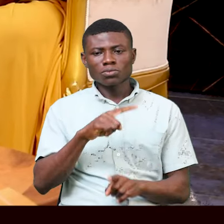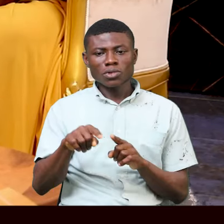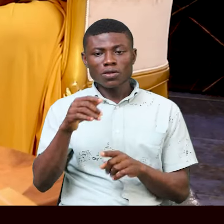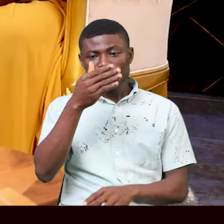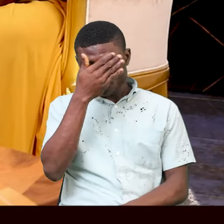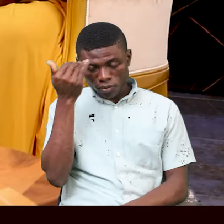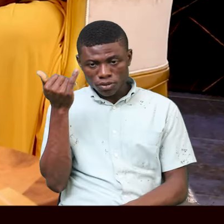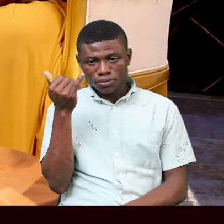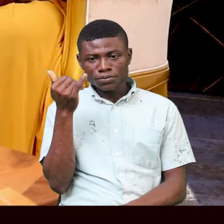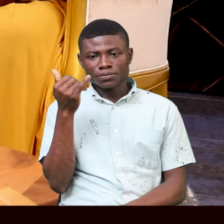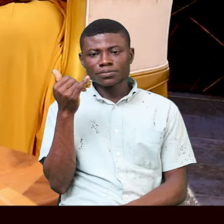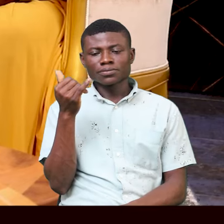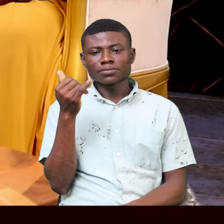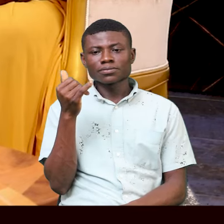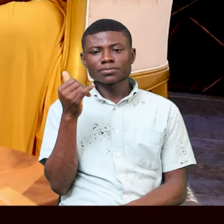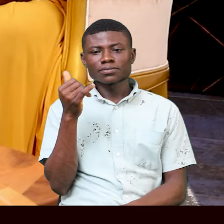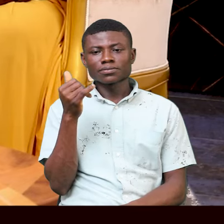say